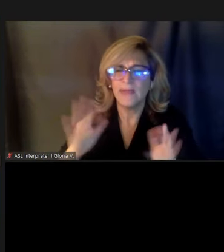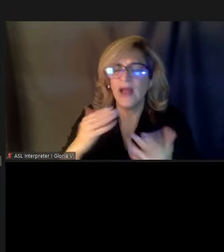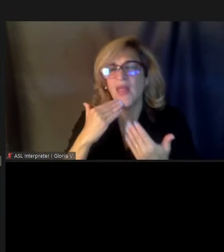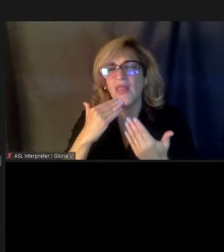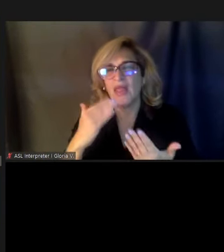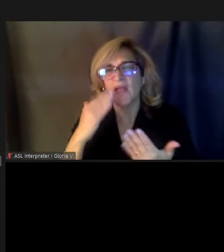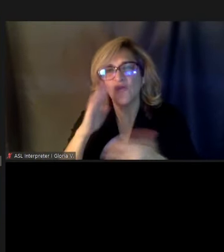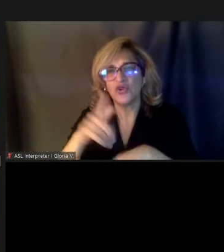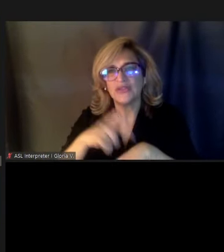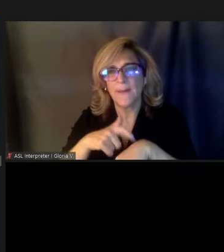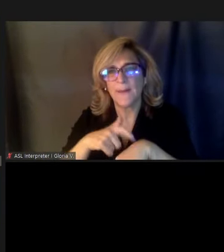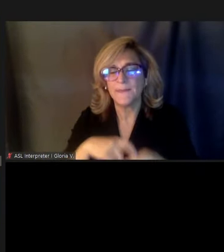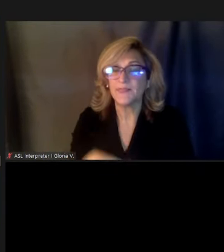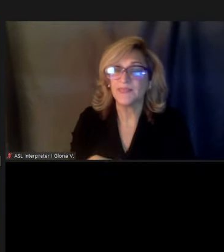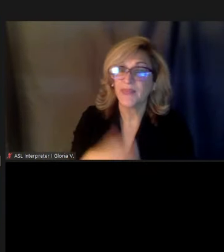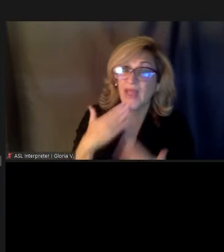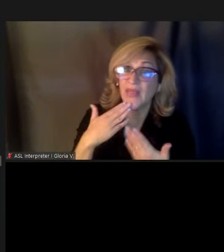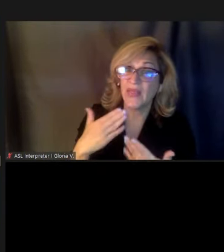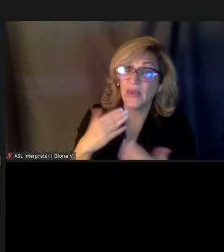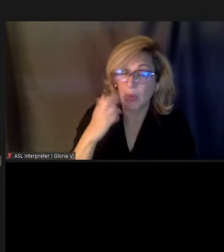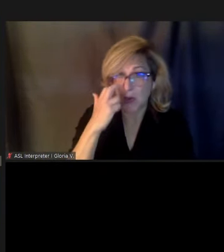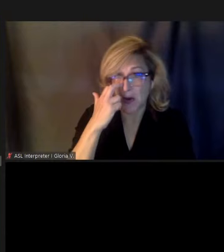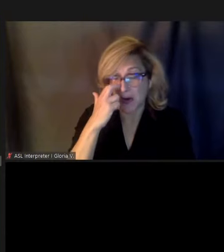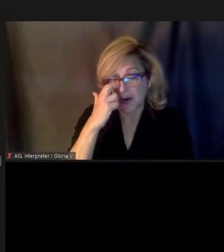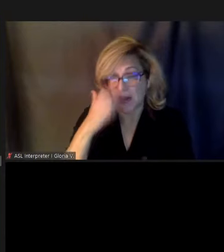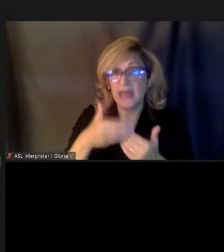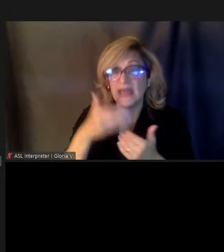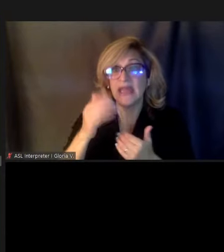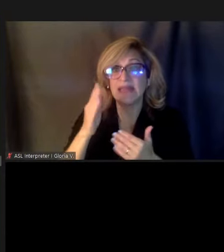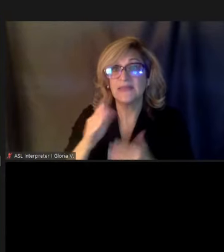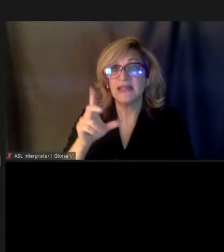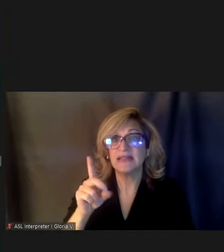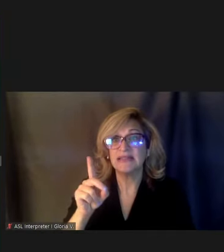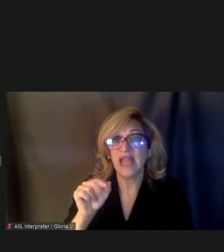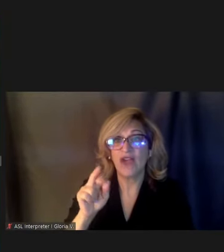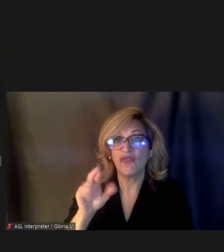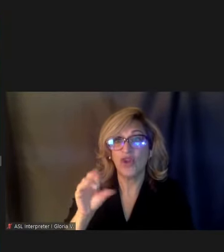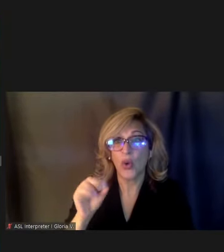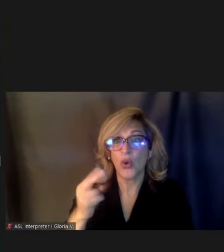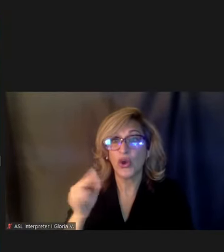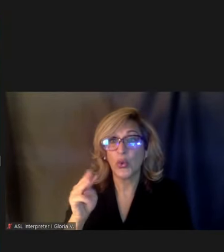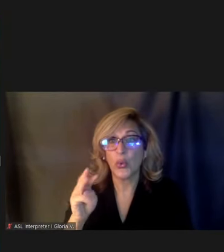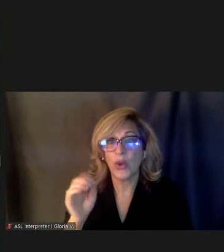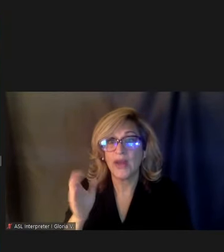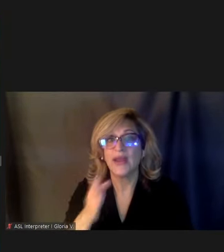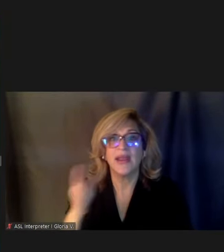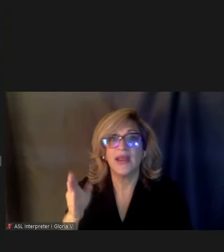Thank you. Our next speaker is Dario Hewitt, followed by Abdul Ba.